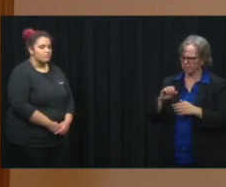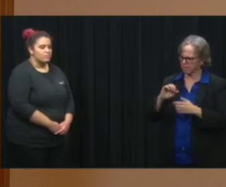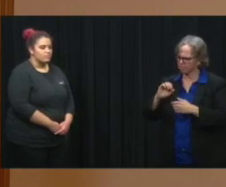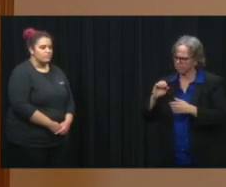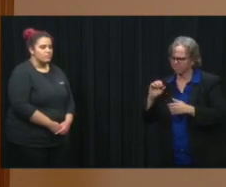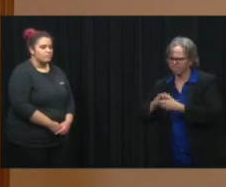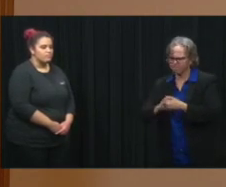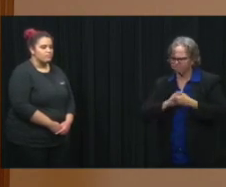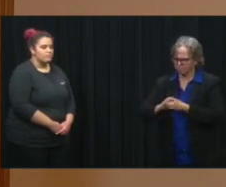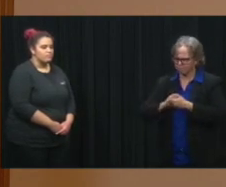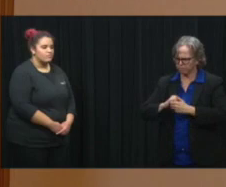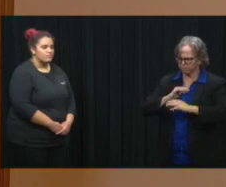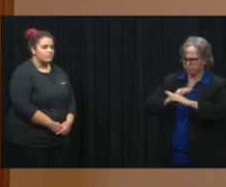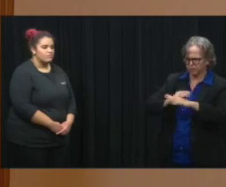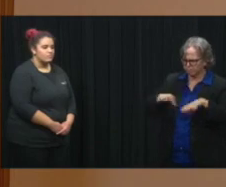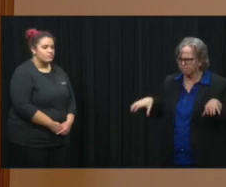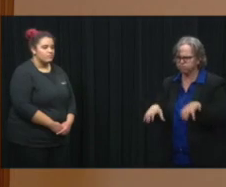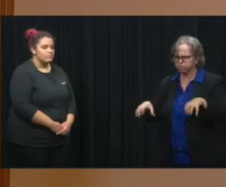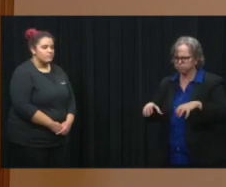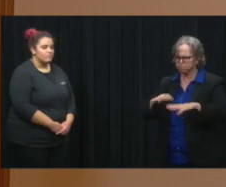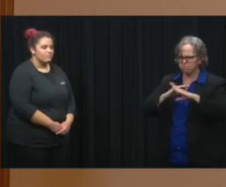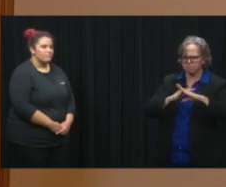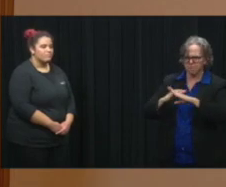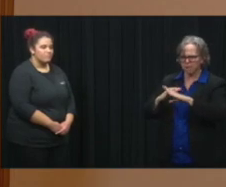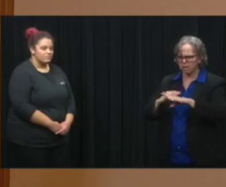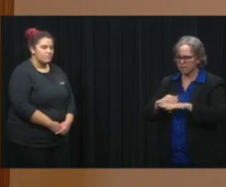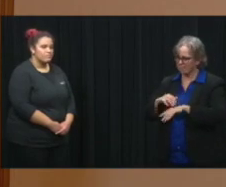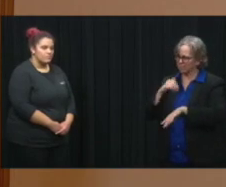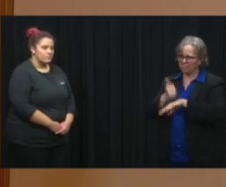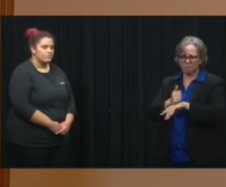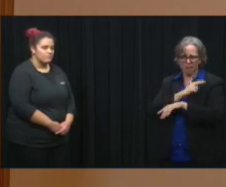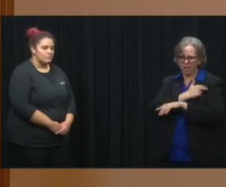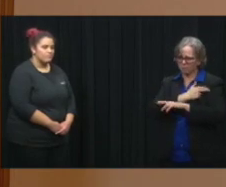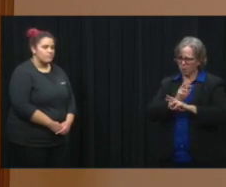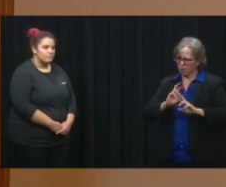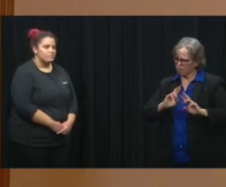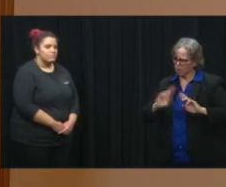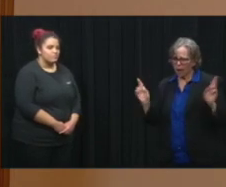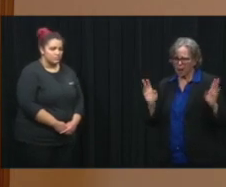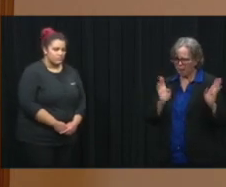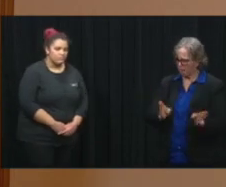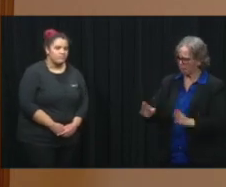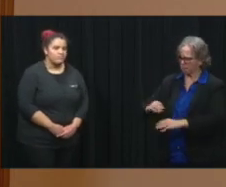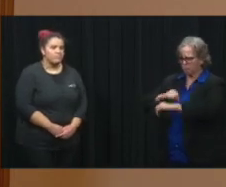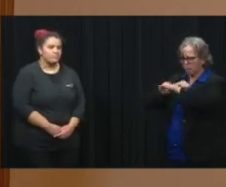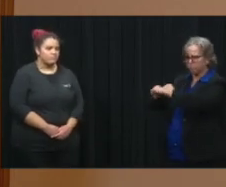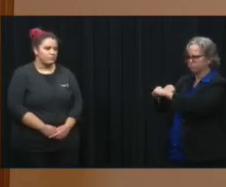hospitals to do everything we can to help them through this. Thank you.